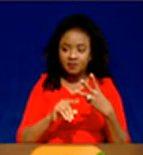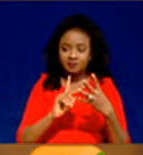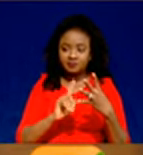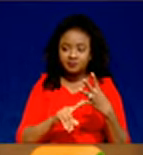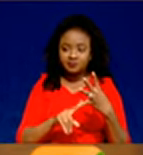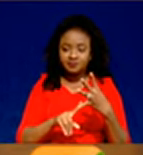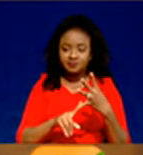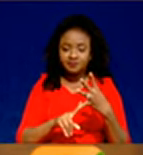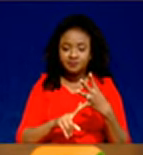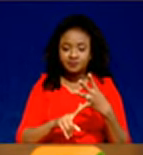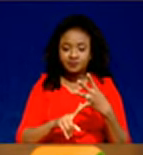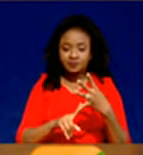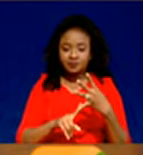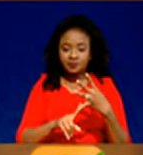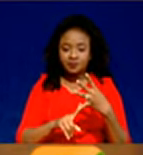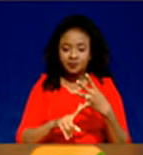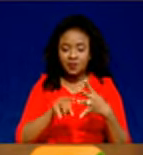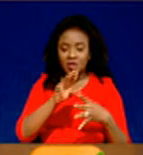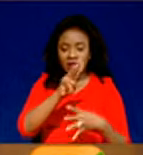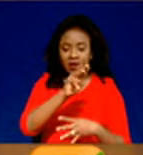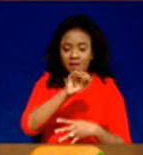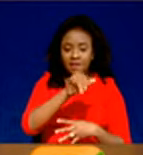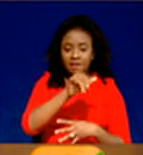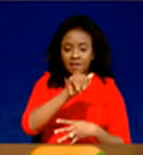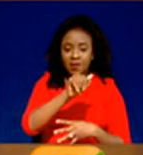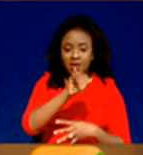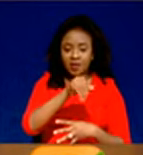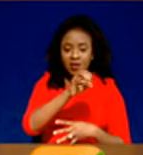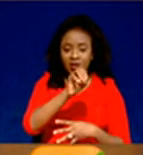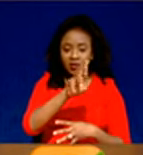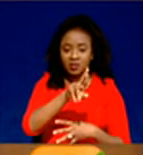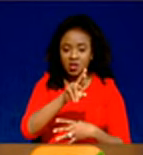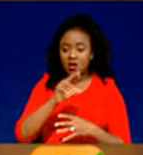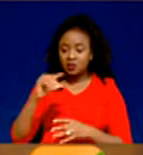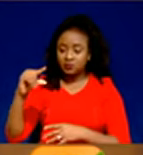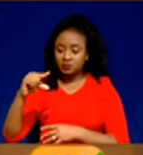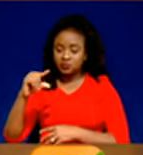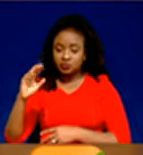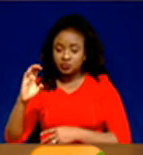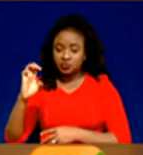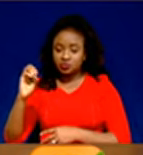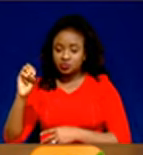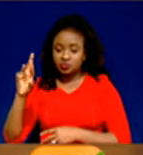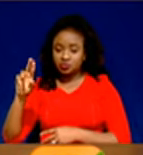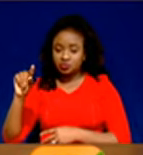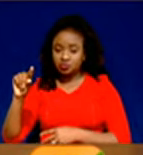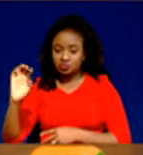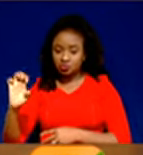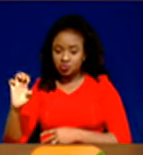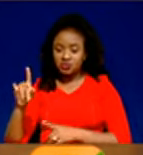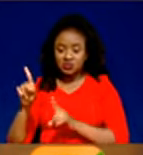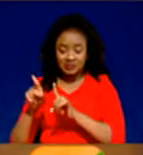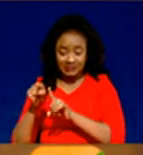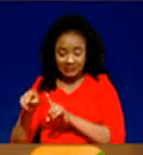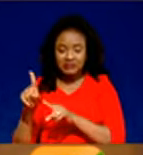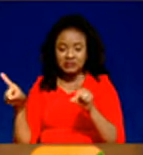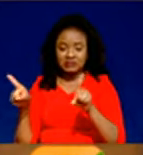Major George Benson Magondu, who was also the pilot,